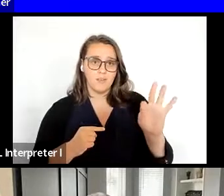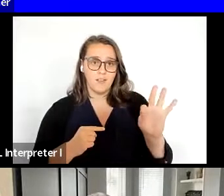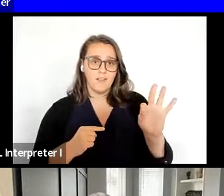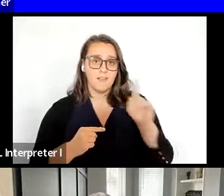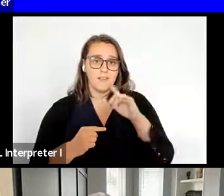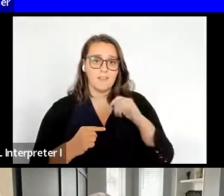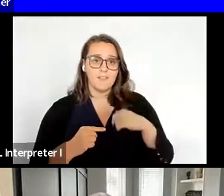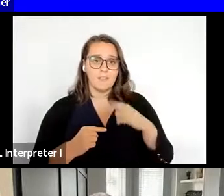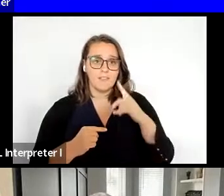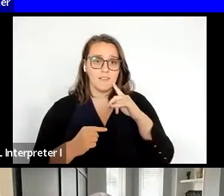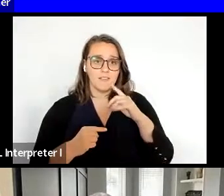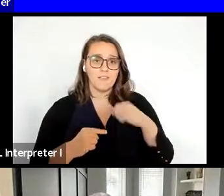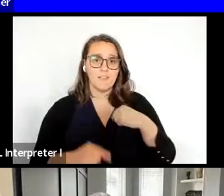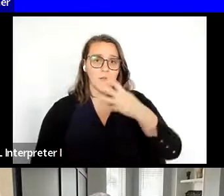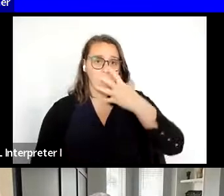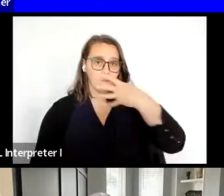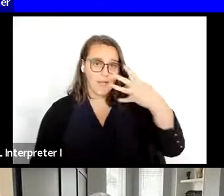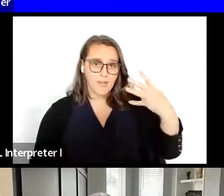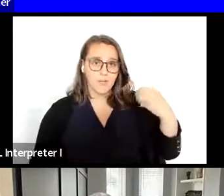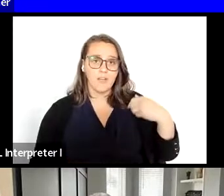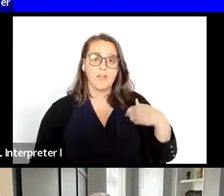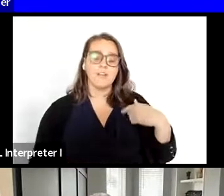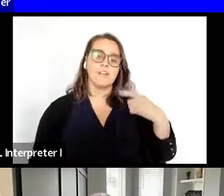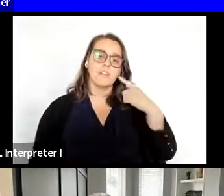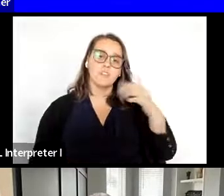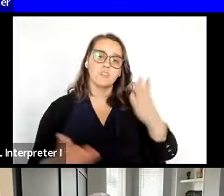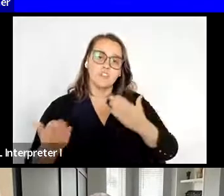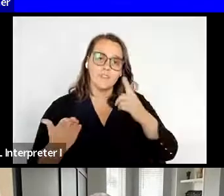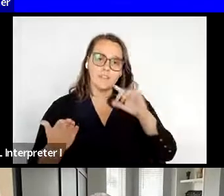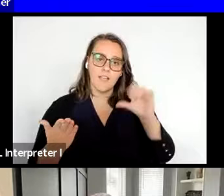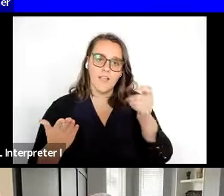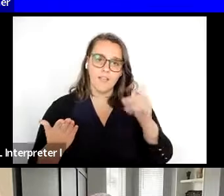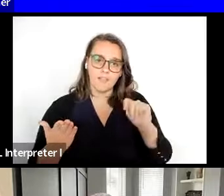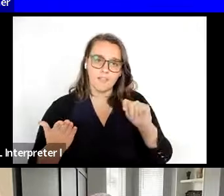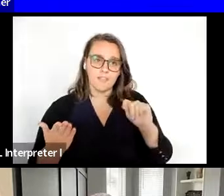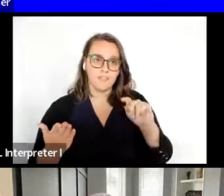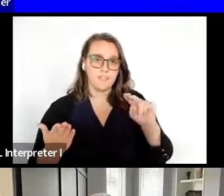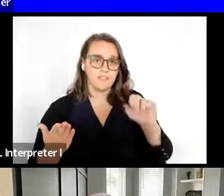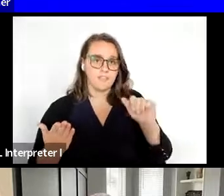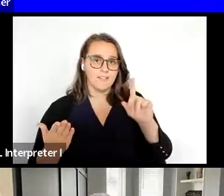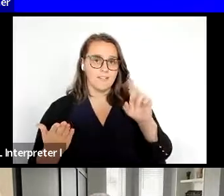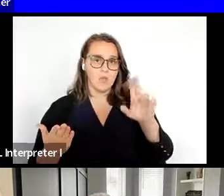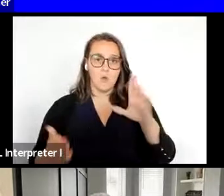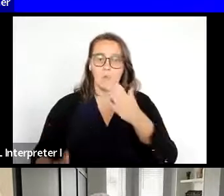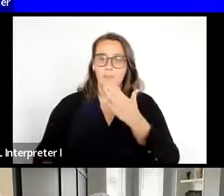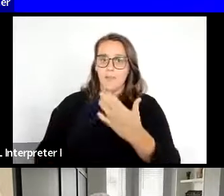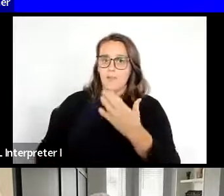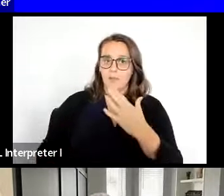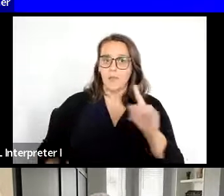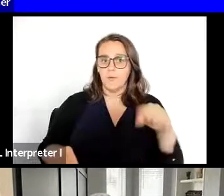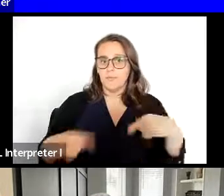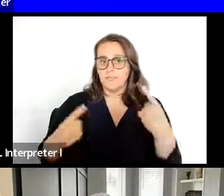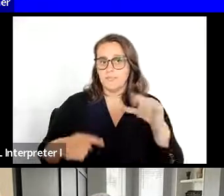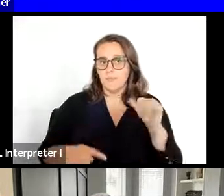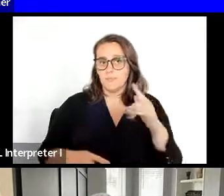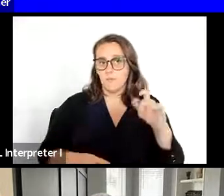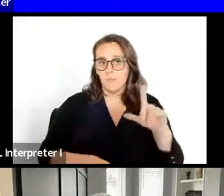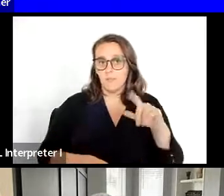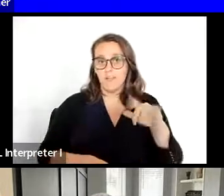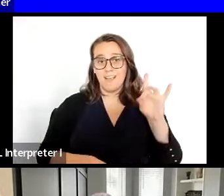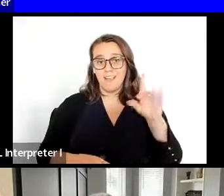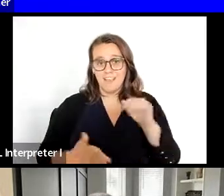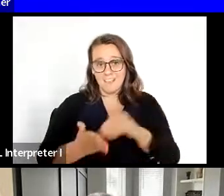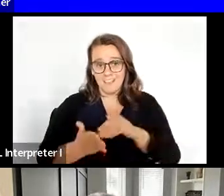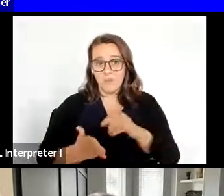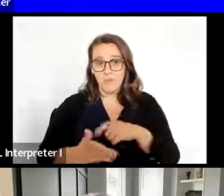Declaration Resolution of 2022. Councilmember Nadeau. Thank you, Chairman. Since April, over 8,000 migrants have arrived by